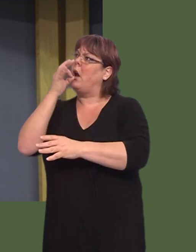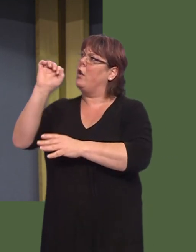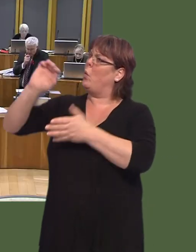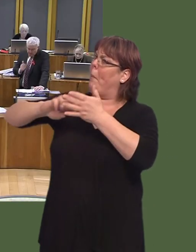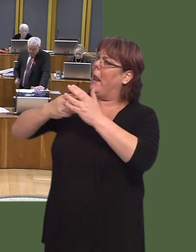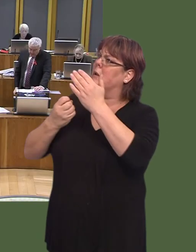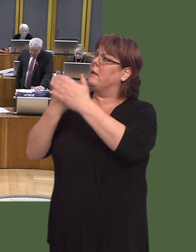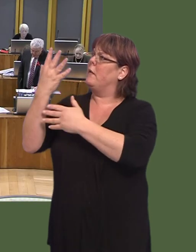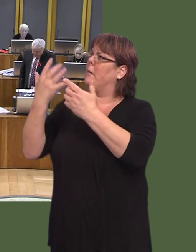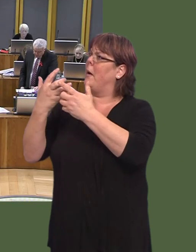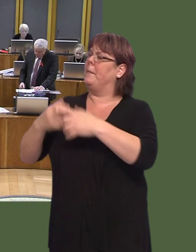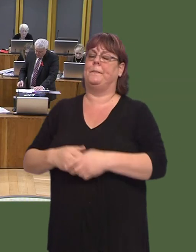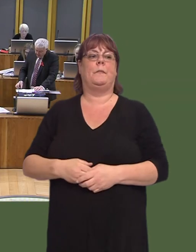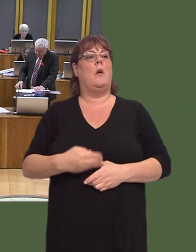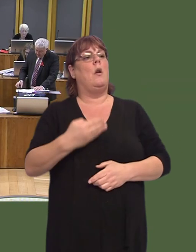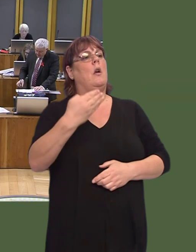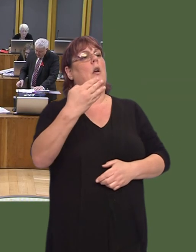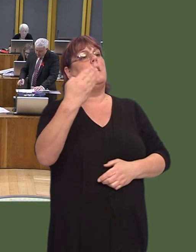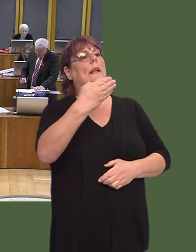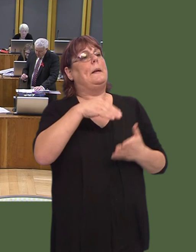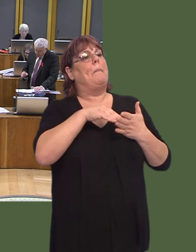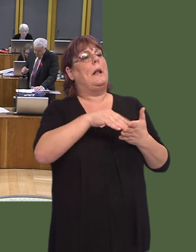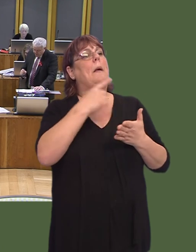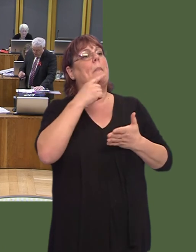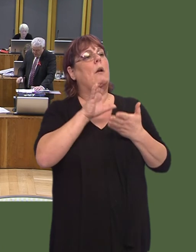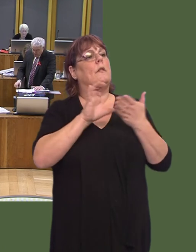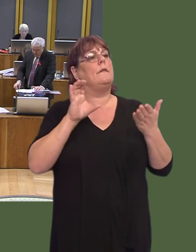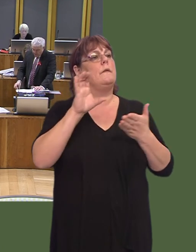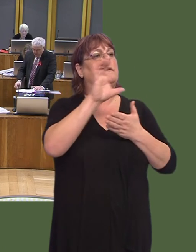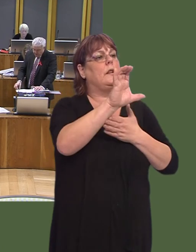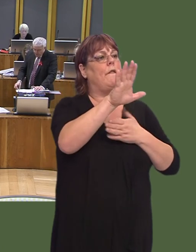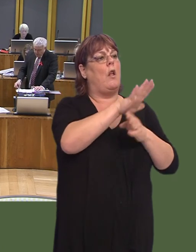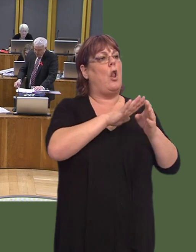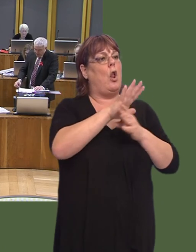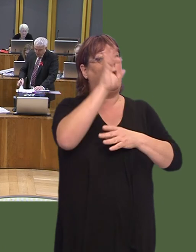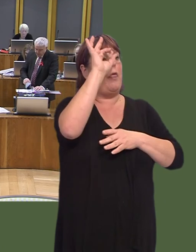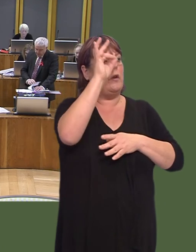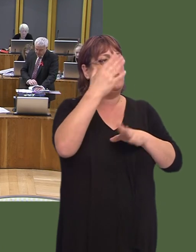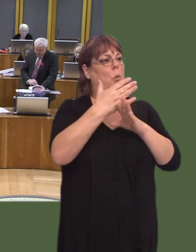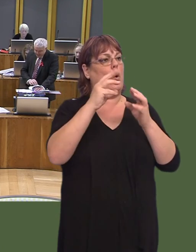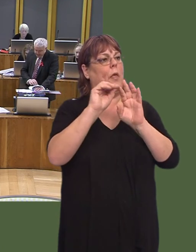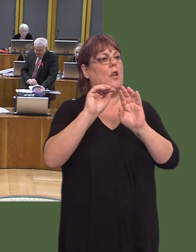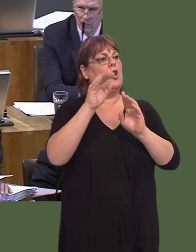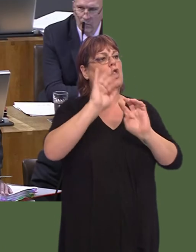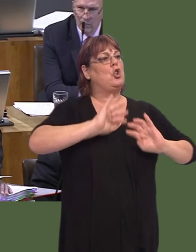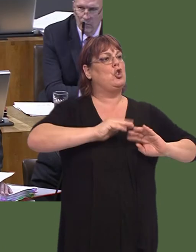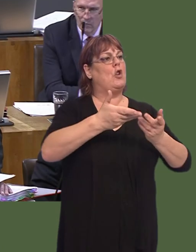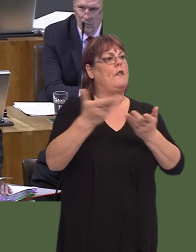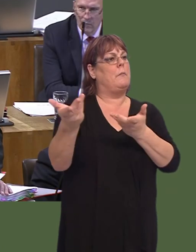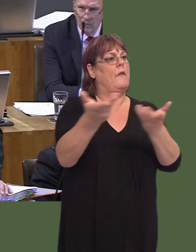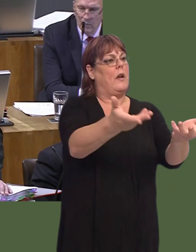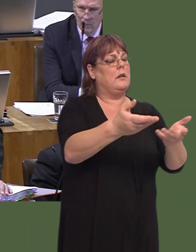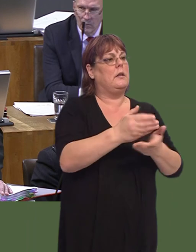been developed? Yes, I mean, first of all, we provided £19 million of recurrent funding for local authorities to work with their service providers to